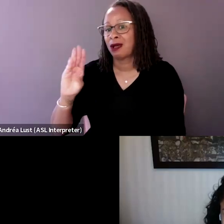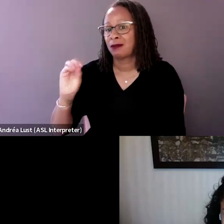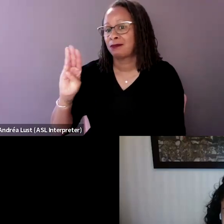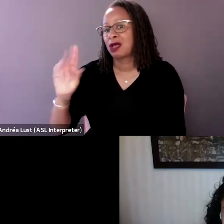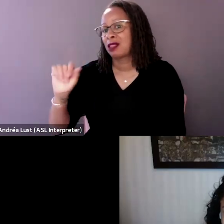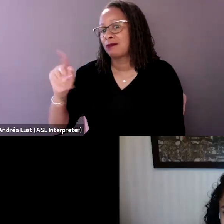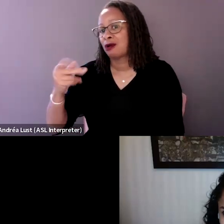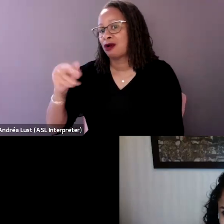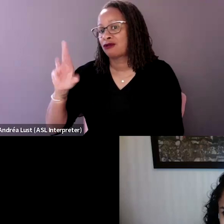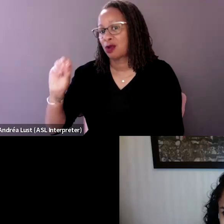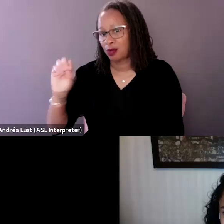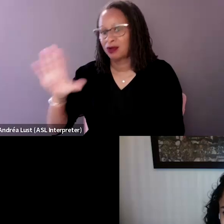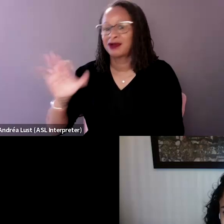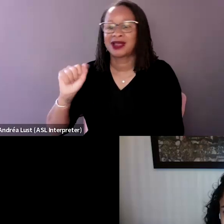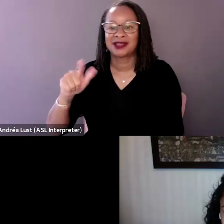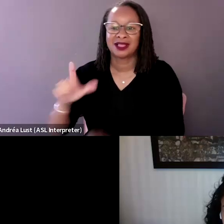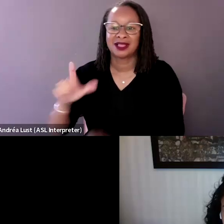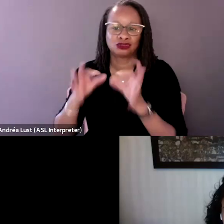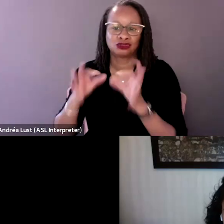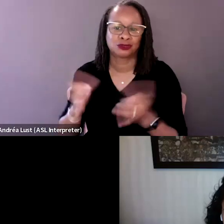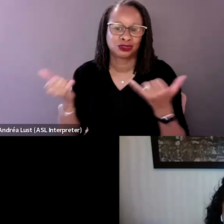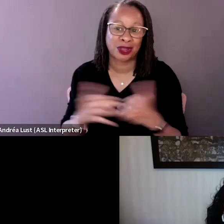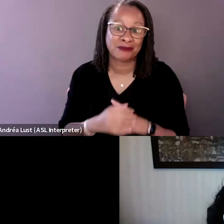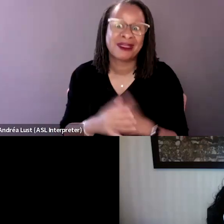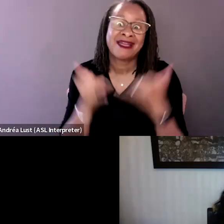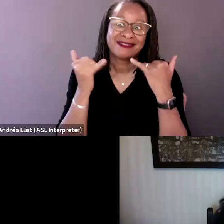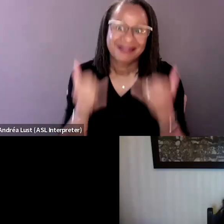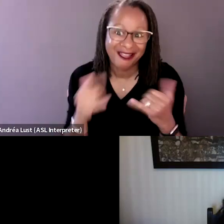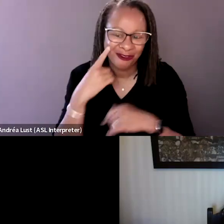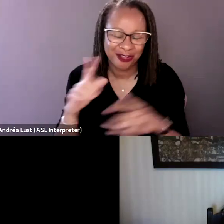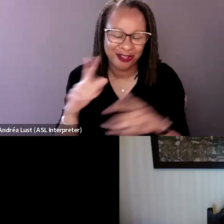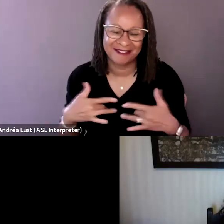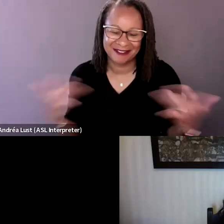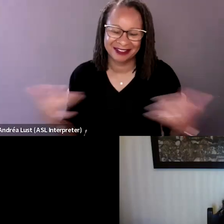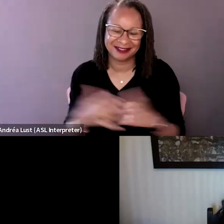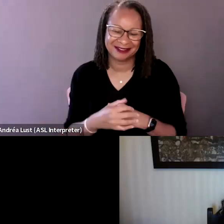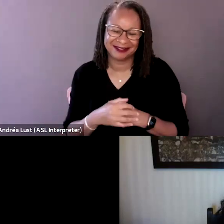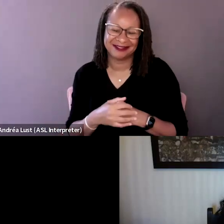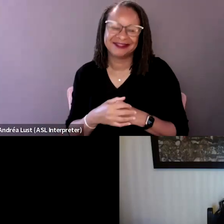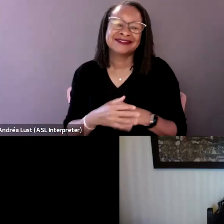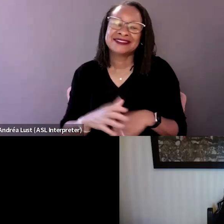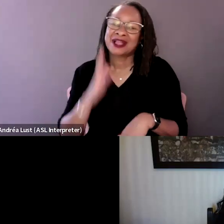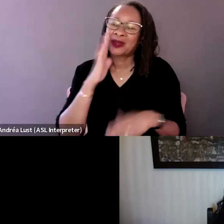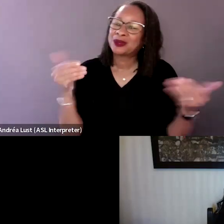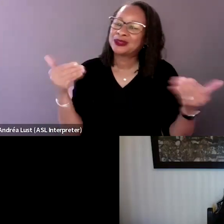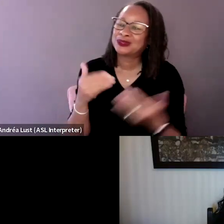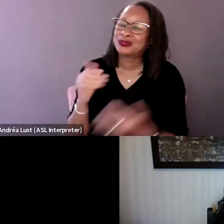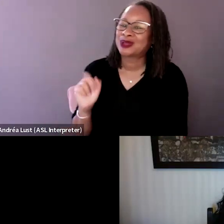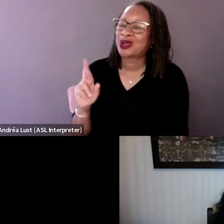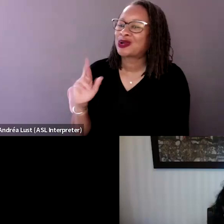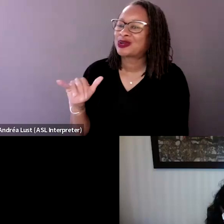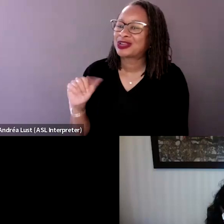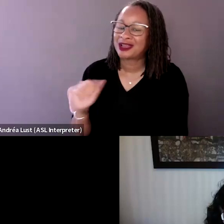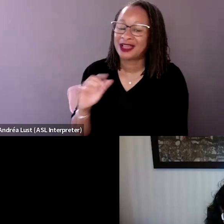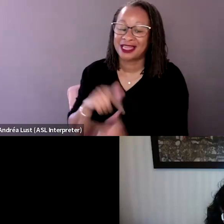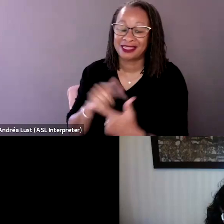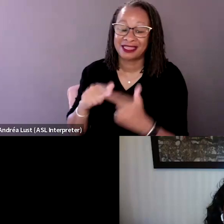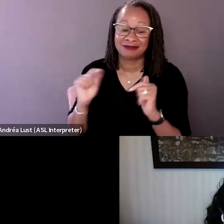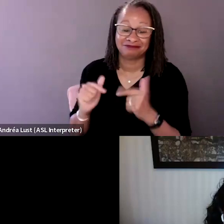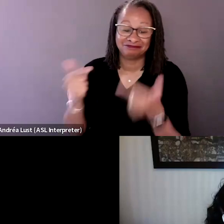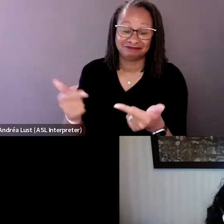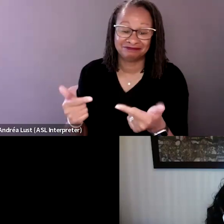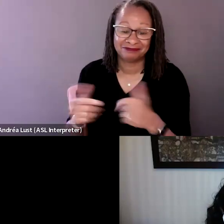ASL interpreters. So now for the event. Let me introduce Arya, and then Arya, I'll leave